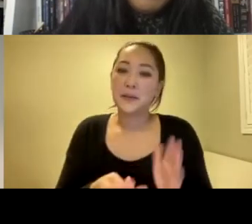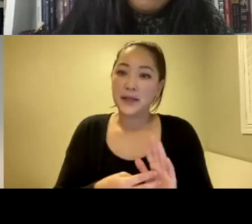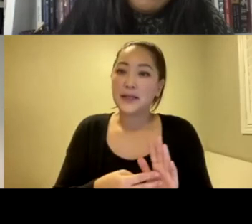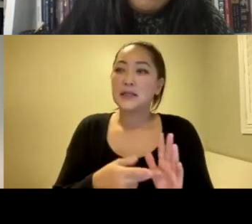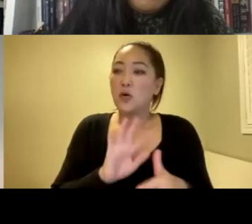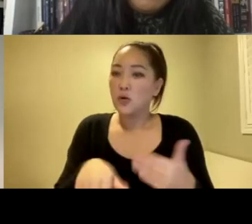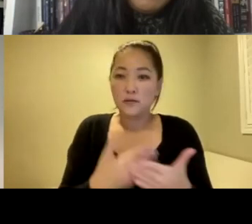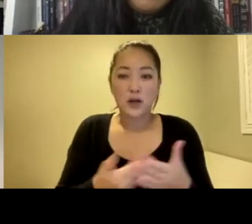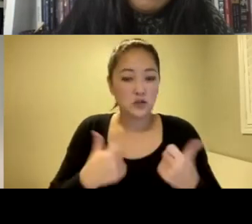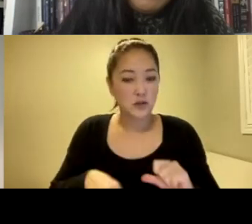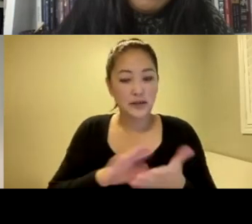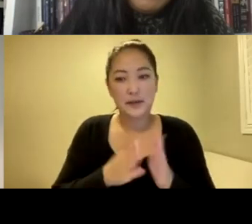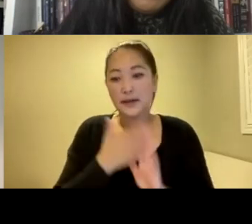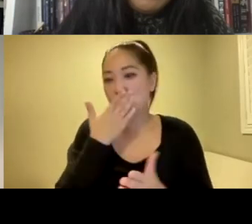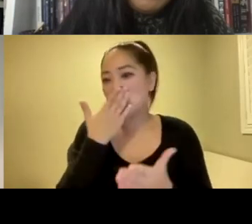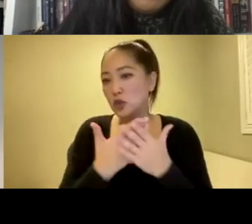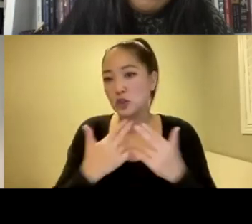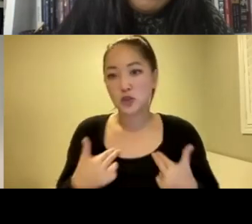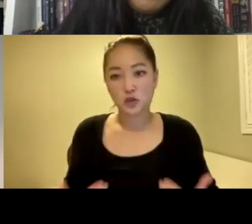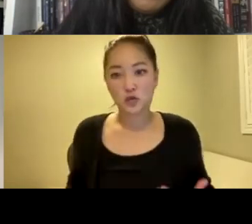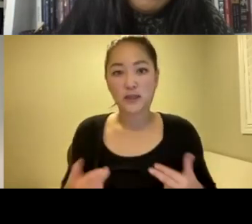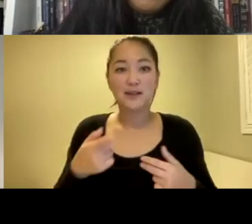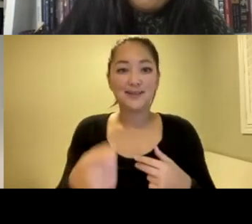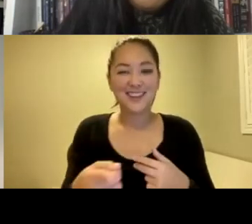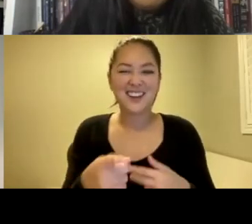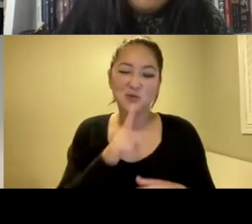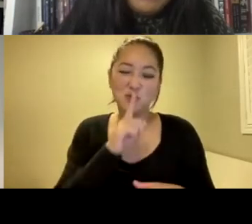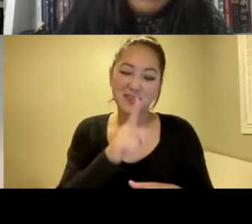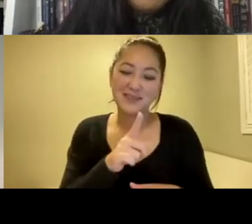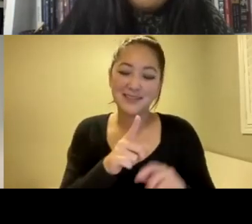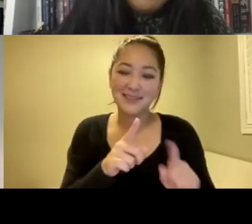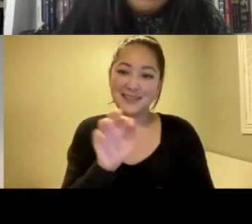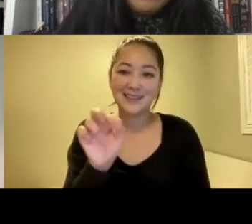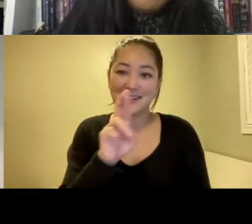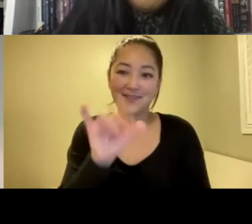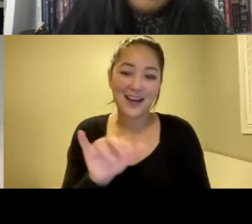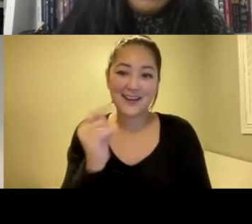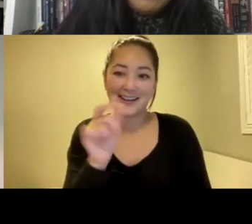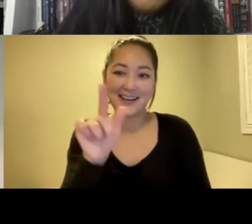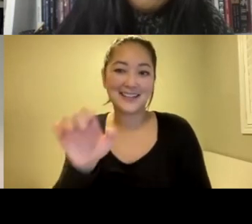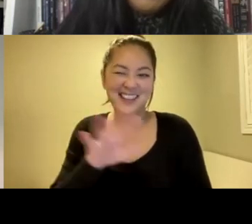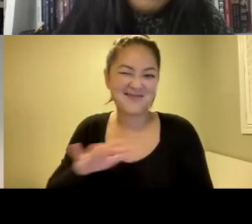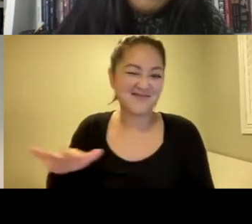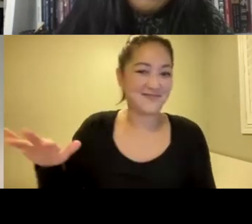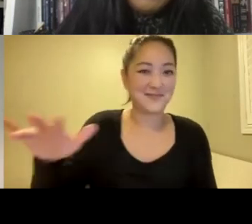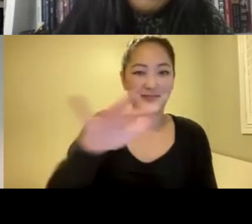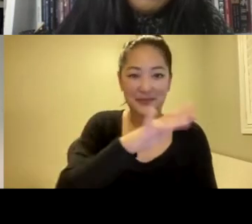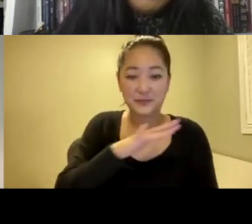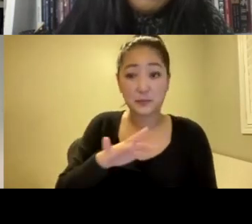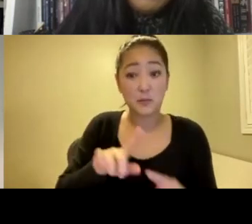And that takes place all around, mostly in fairy tale land, but place also is super important there.